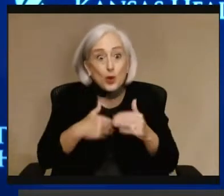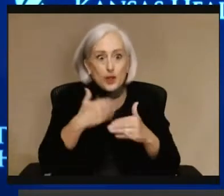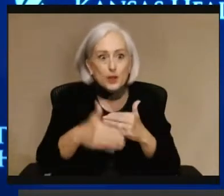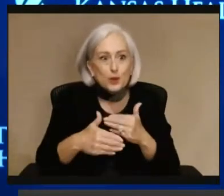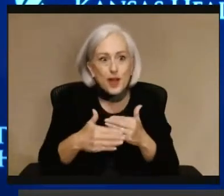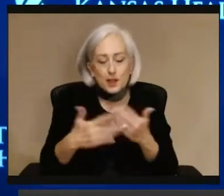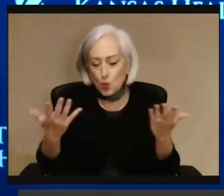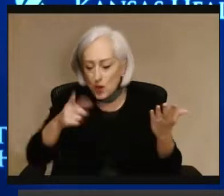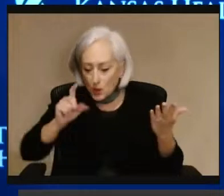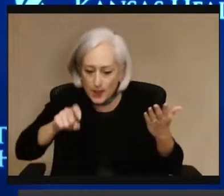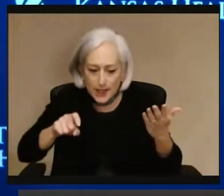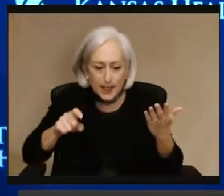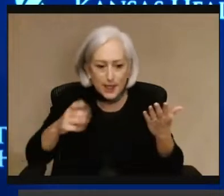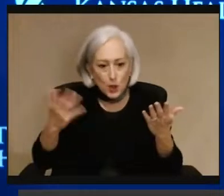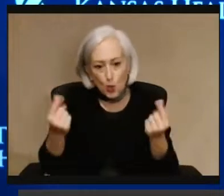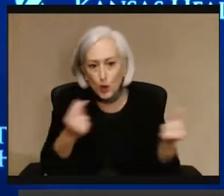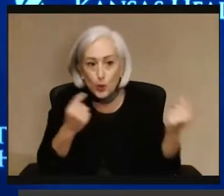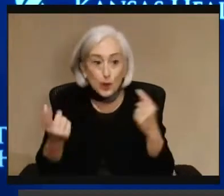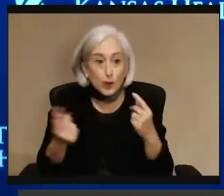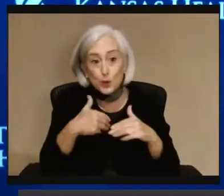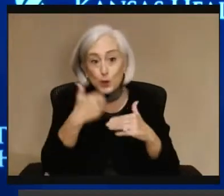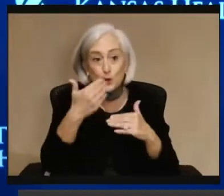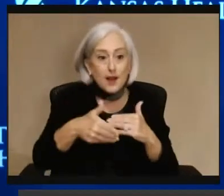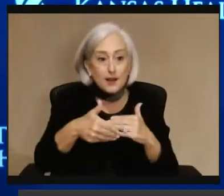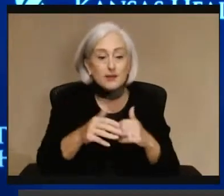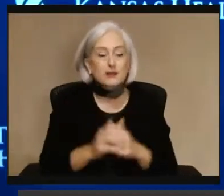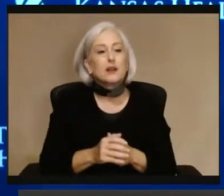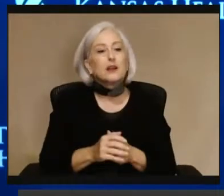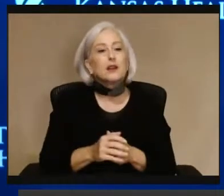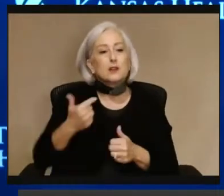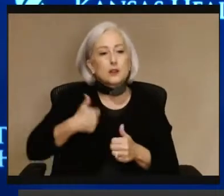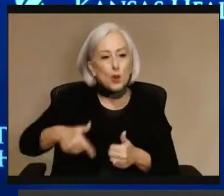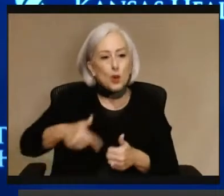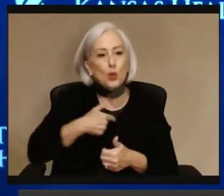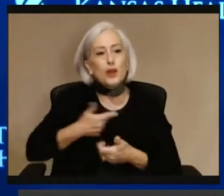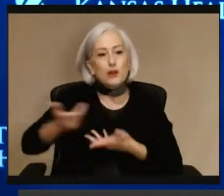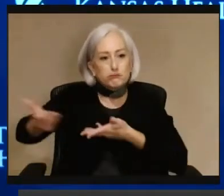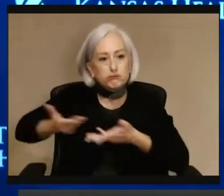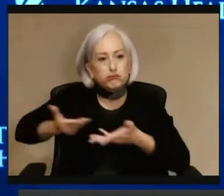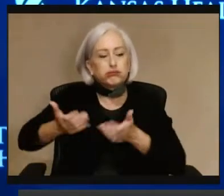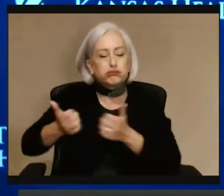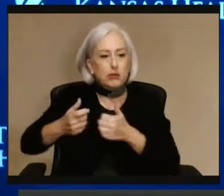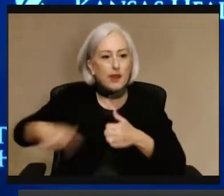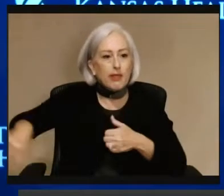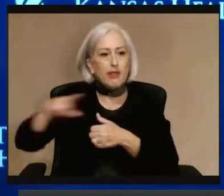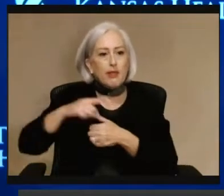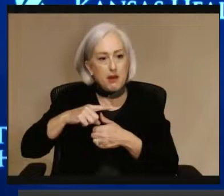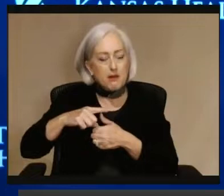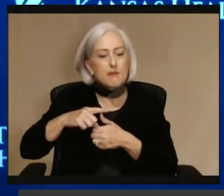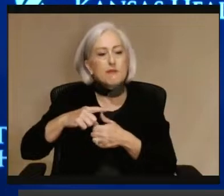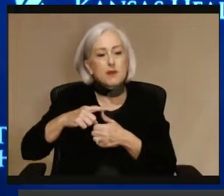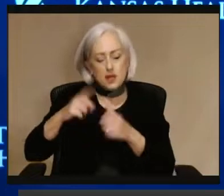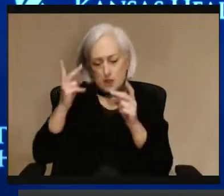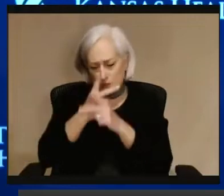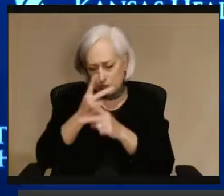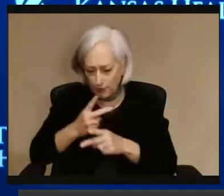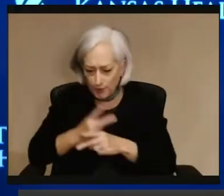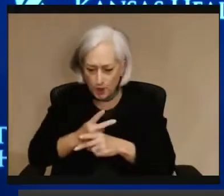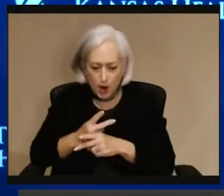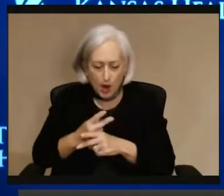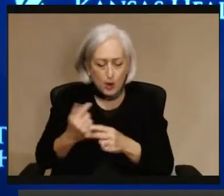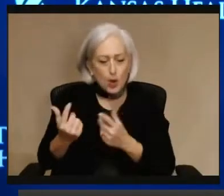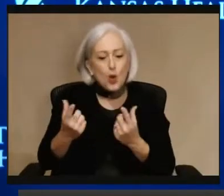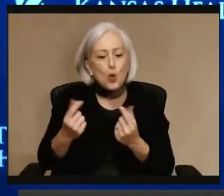do? And so we worked with them and collaborated and discovered that, what we could try to do was figure out how to